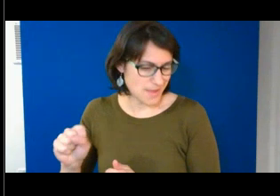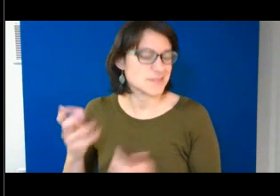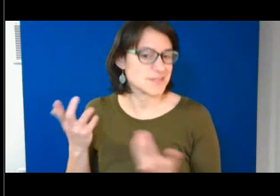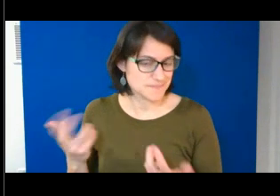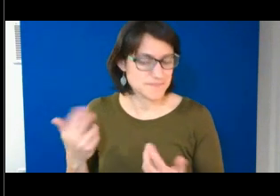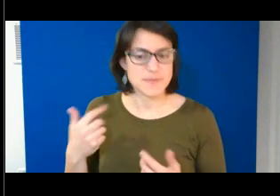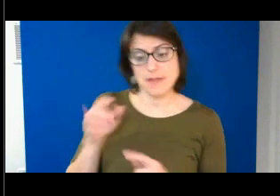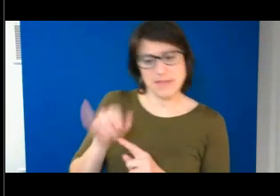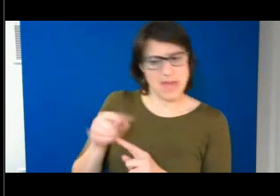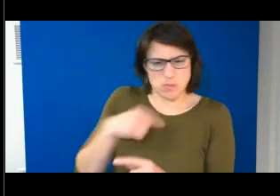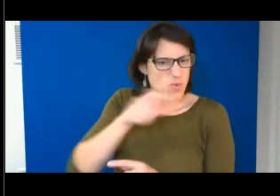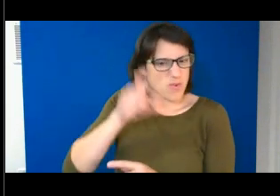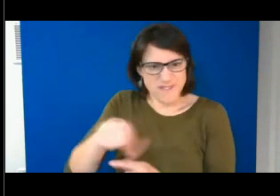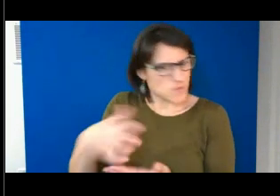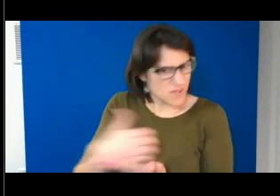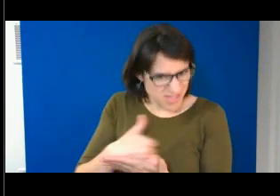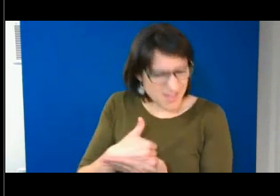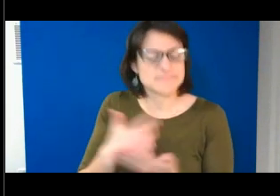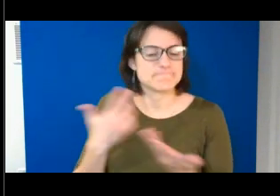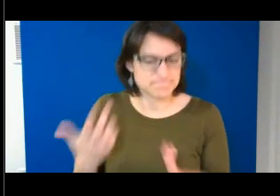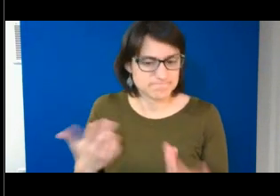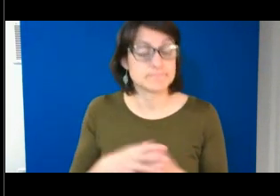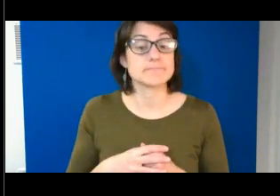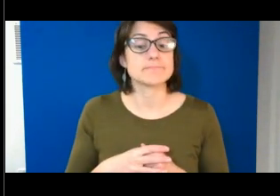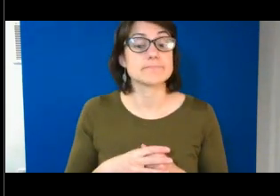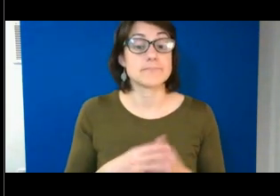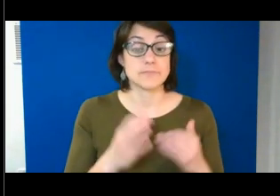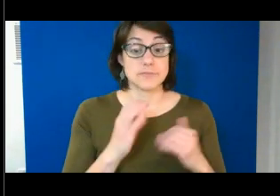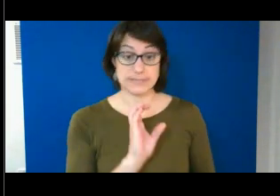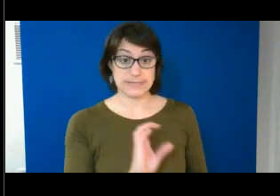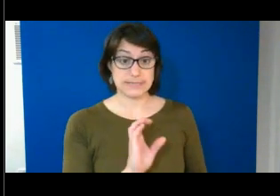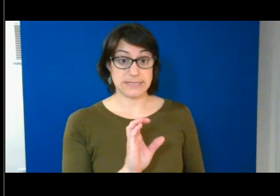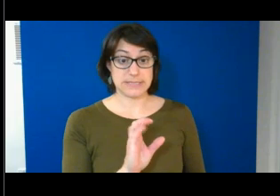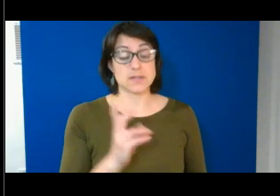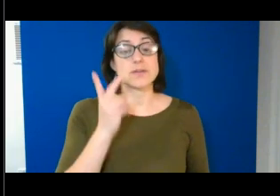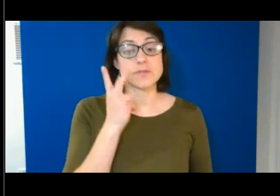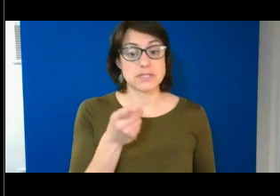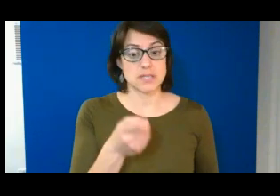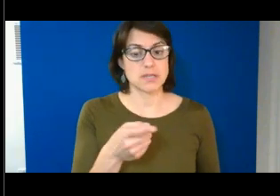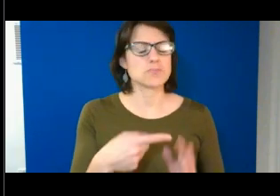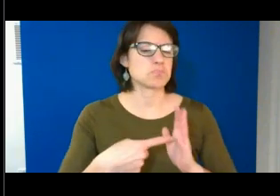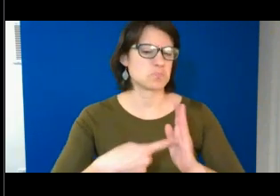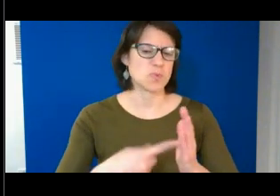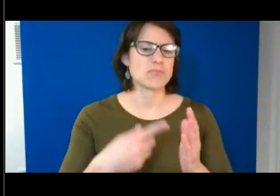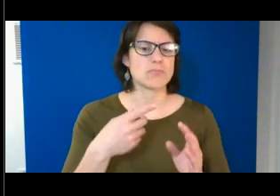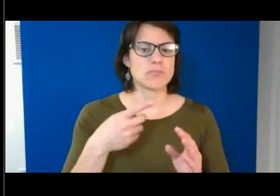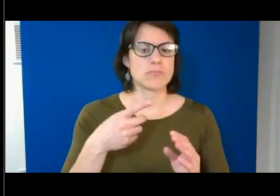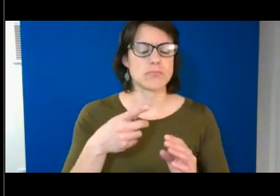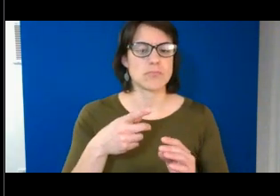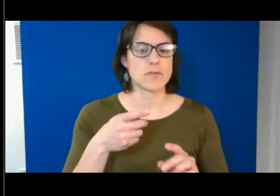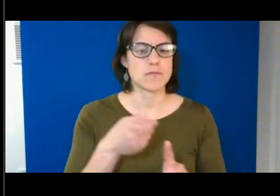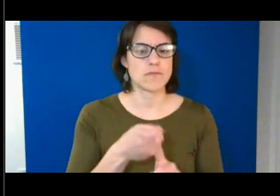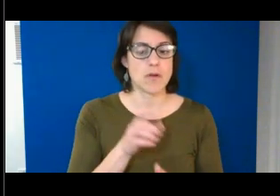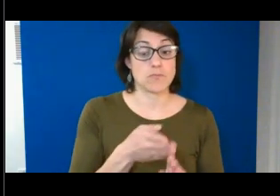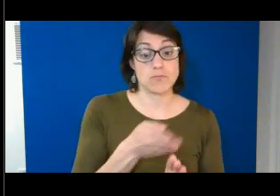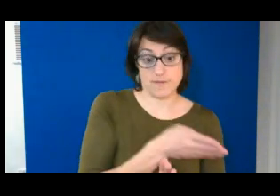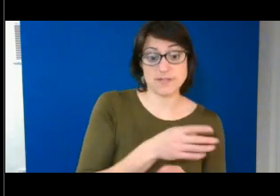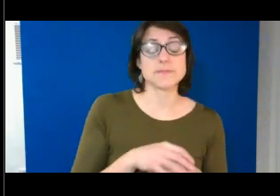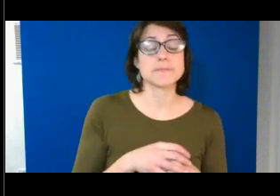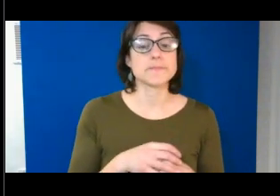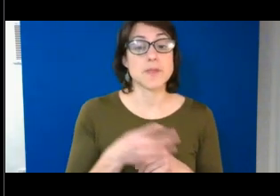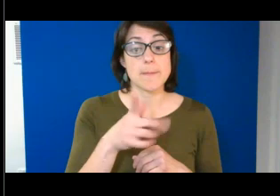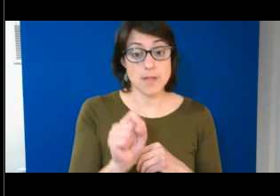to collect it. And also in the plot C, this is just showing in the previous plot. This is from the